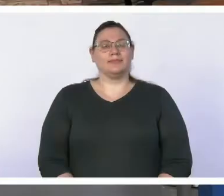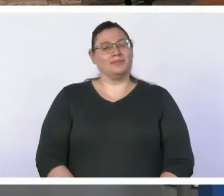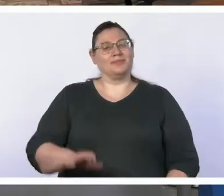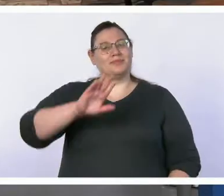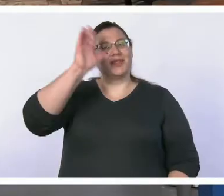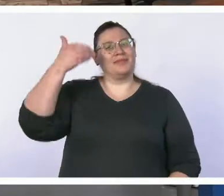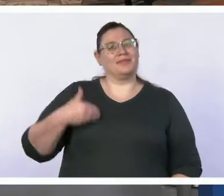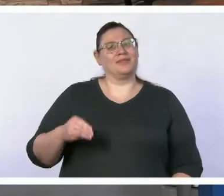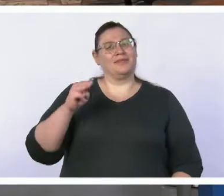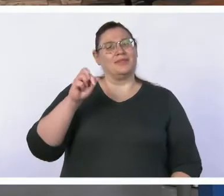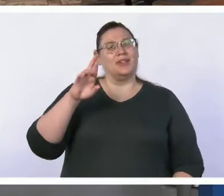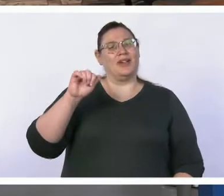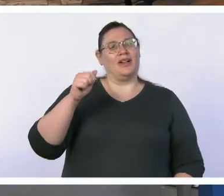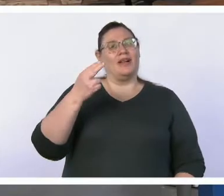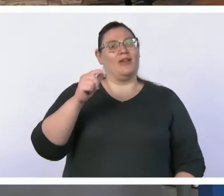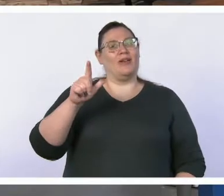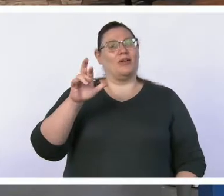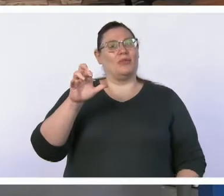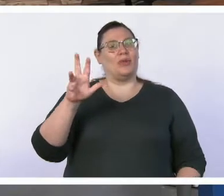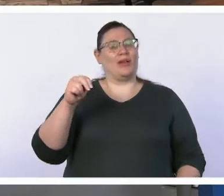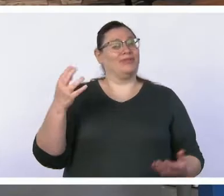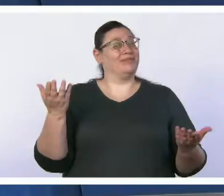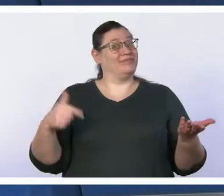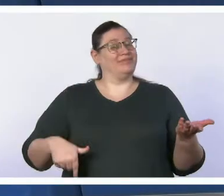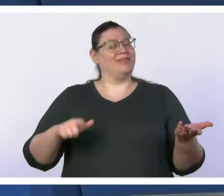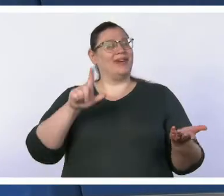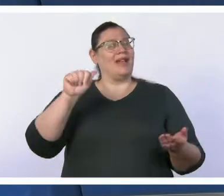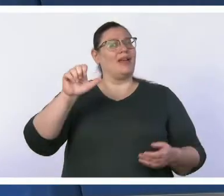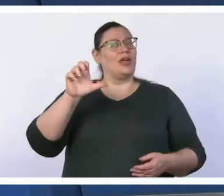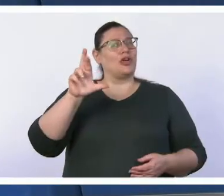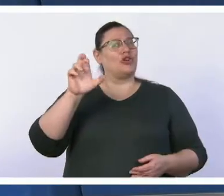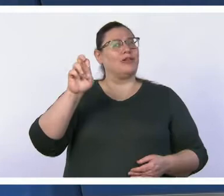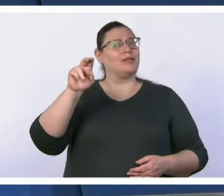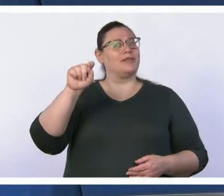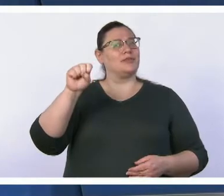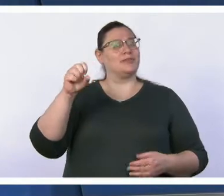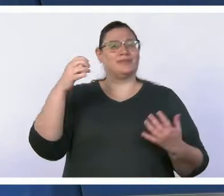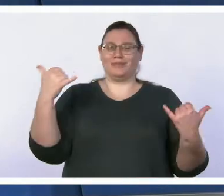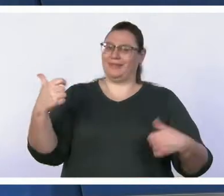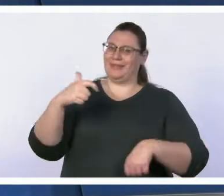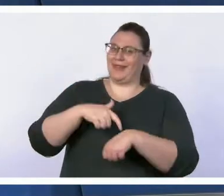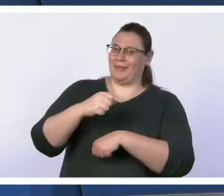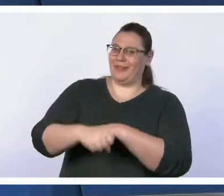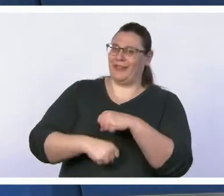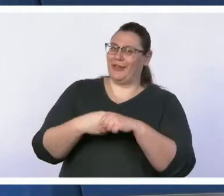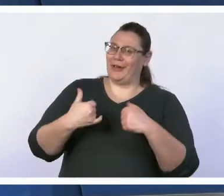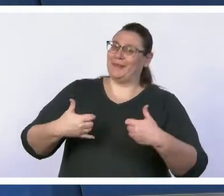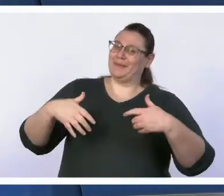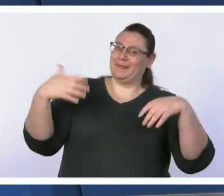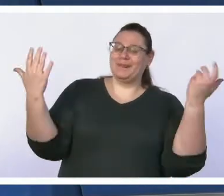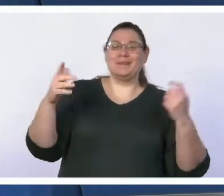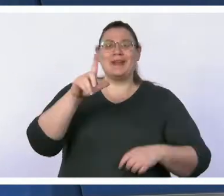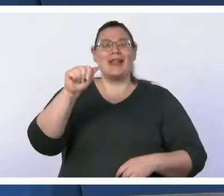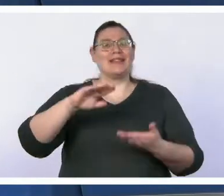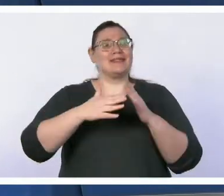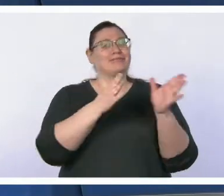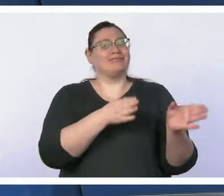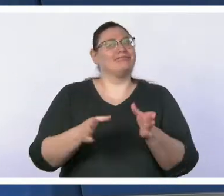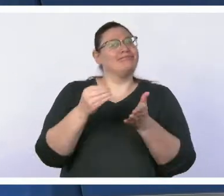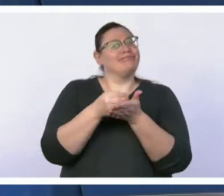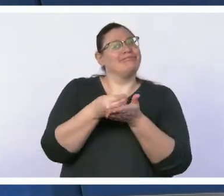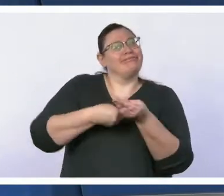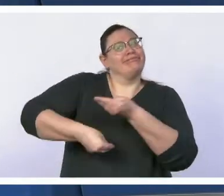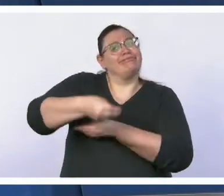Hello, I'm Maria Hall Brown, and this is LA Currents. Well, it's that time of year where LA City plans its budget for